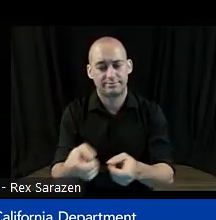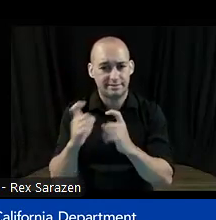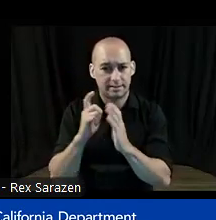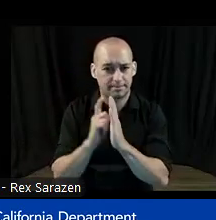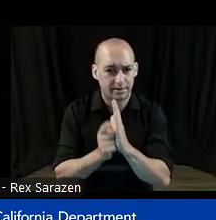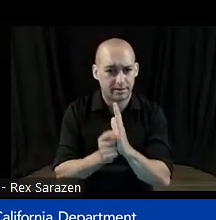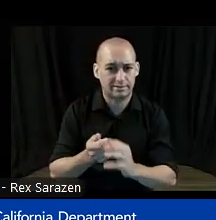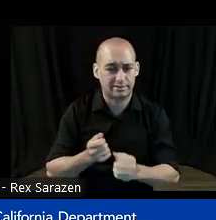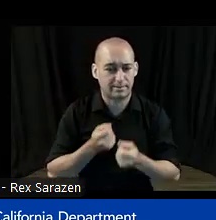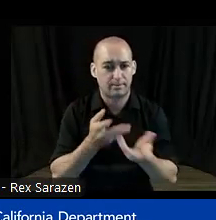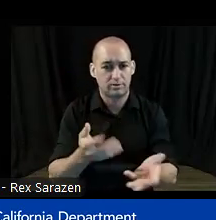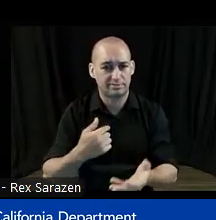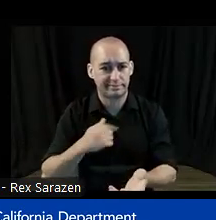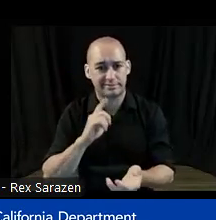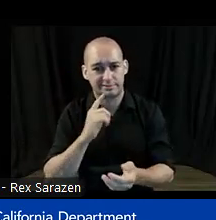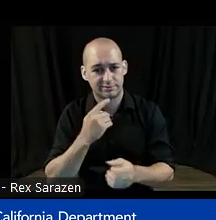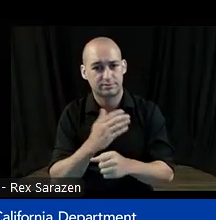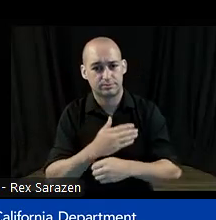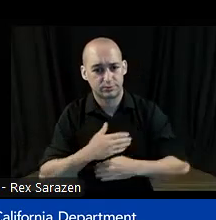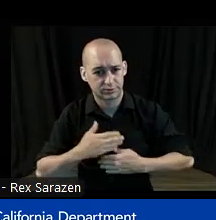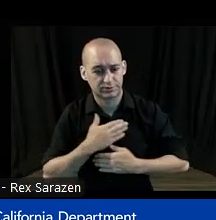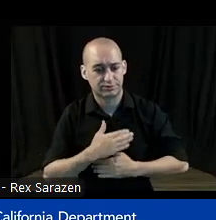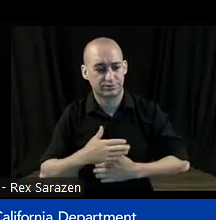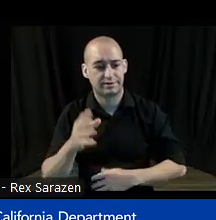my sincere appreciation and